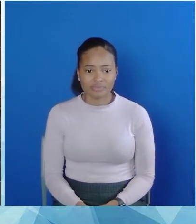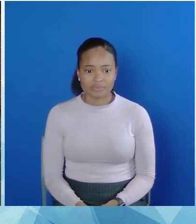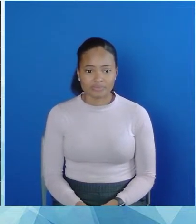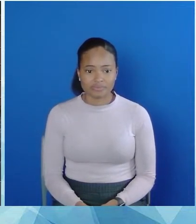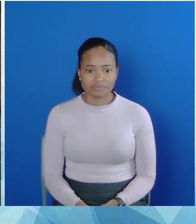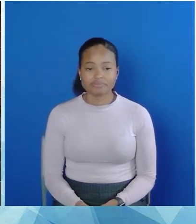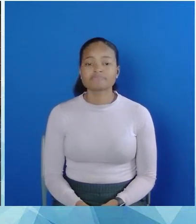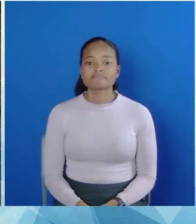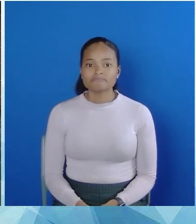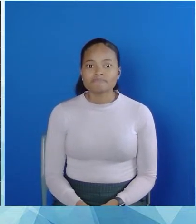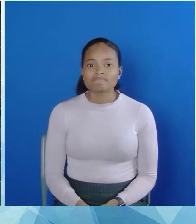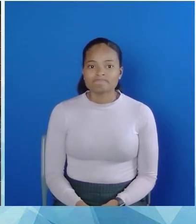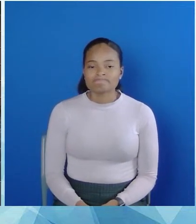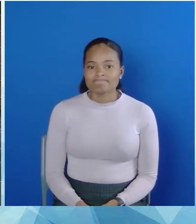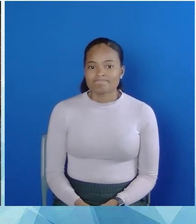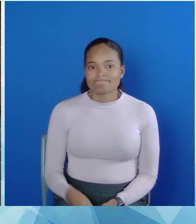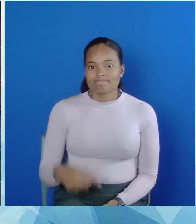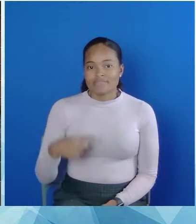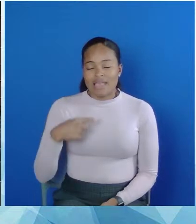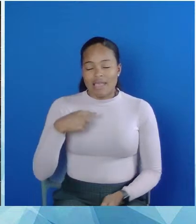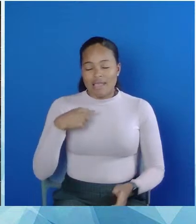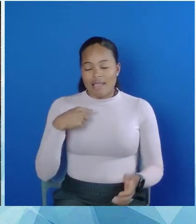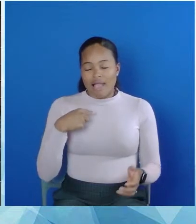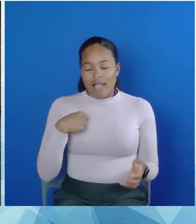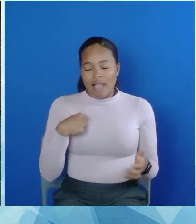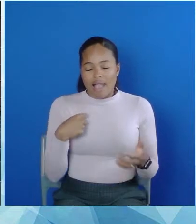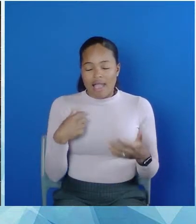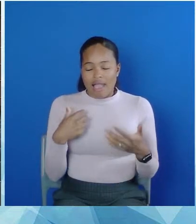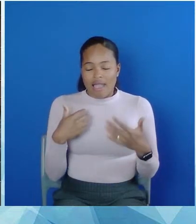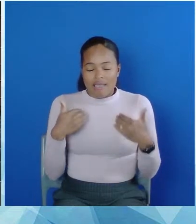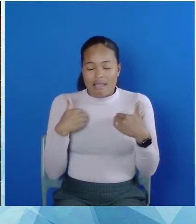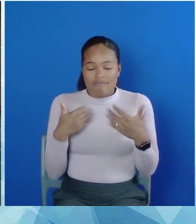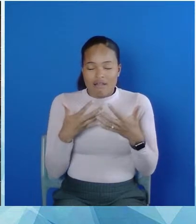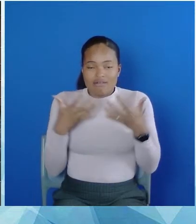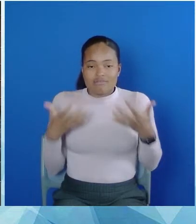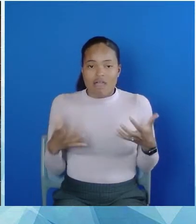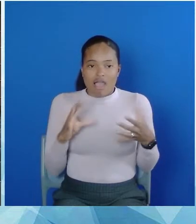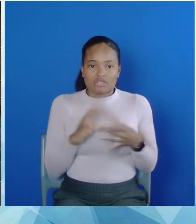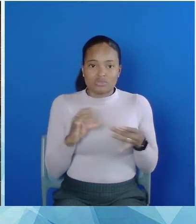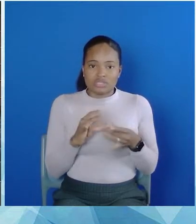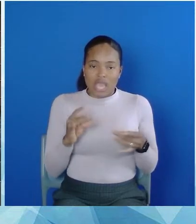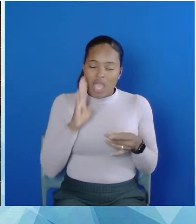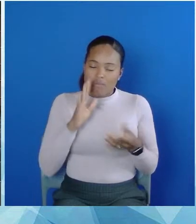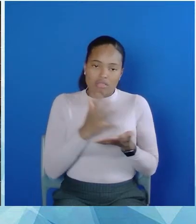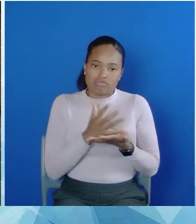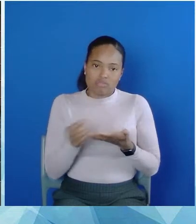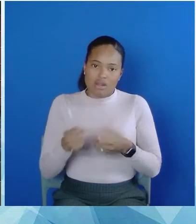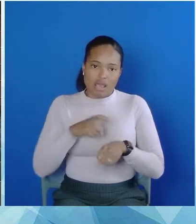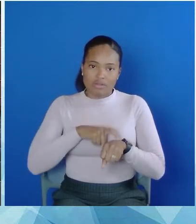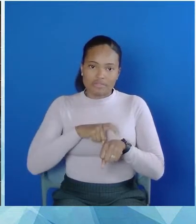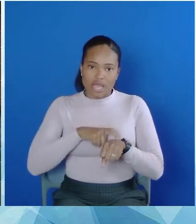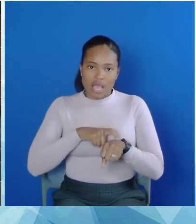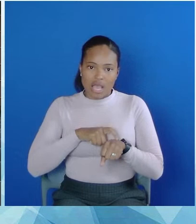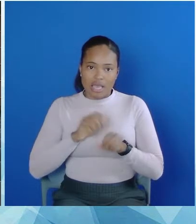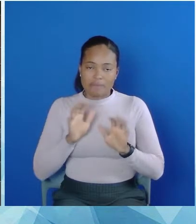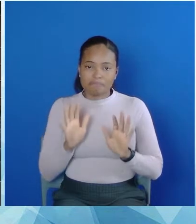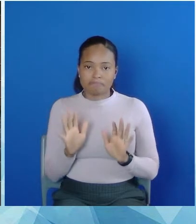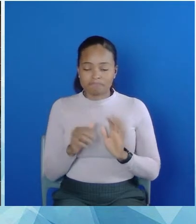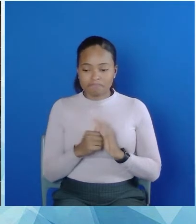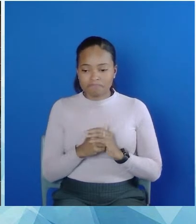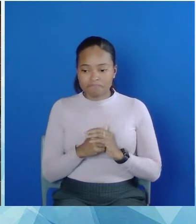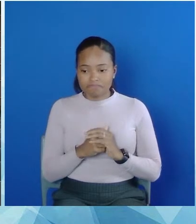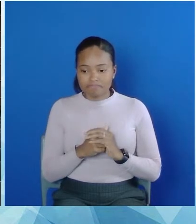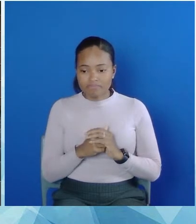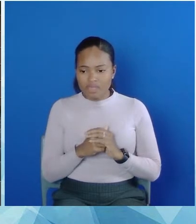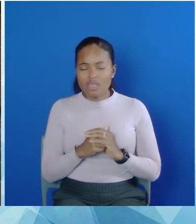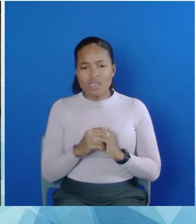I have a lot to say, and I know I'm going to run out of time. First, it really sucks to hear George Martin being used as a scapegoat, to